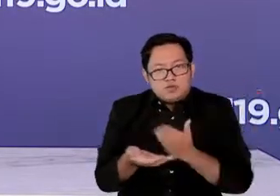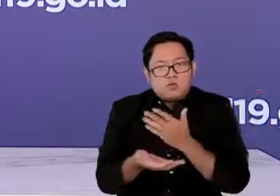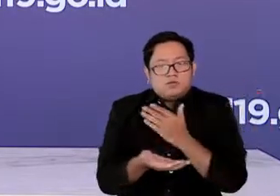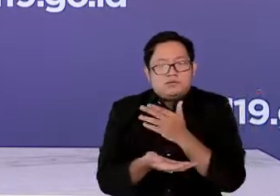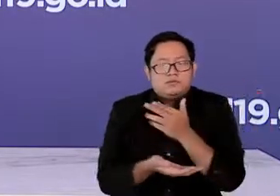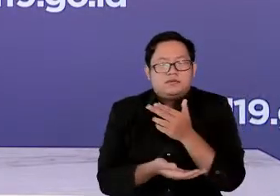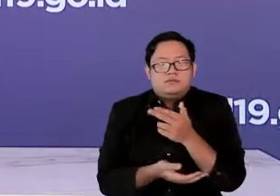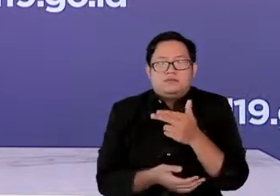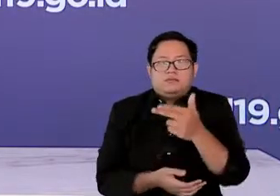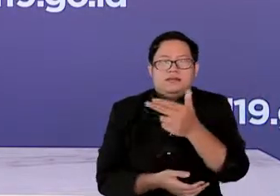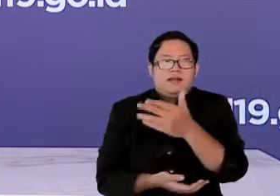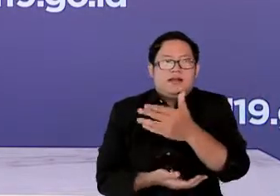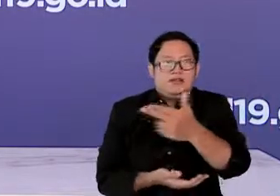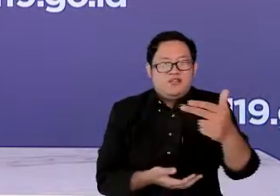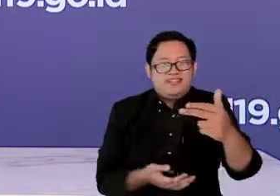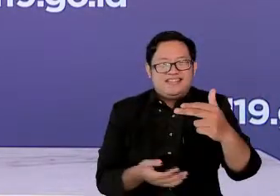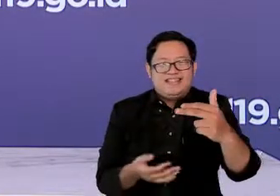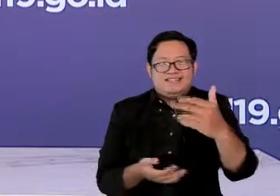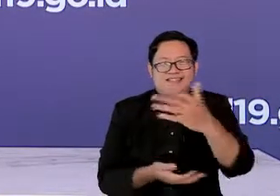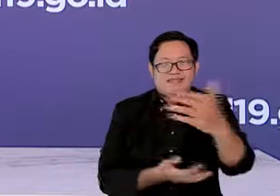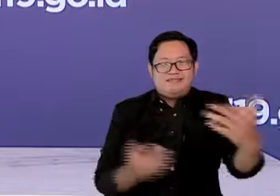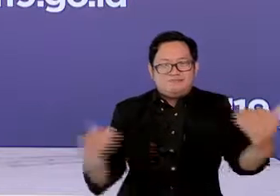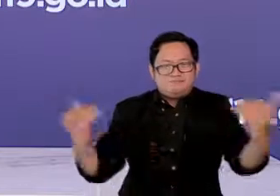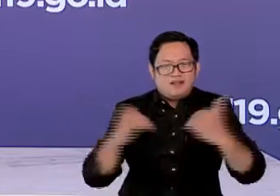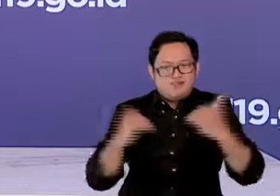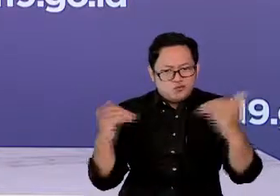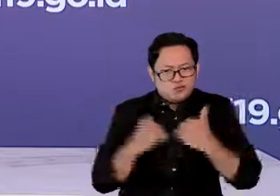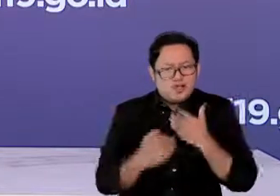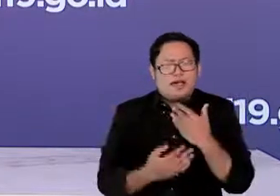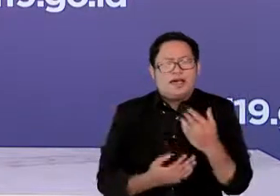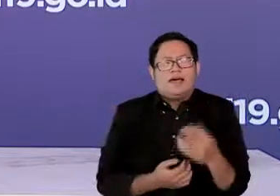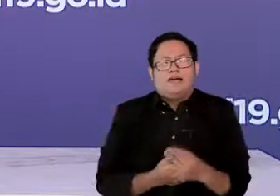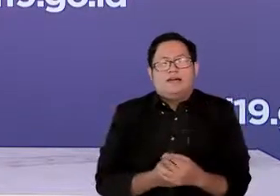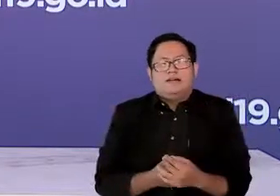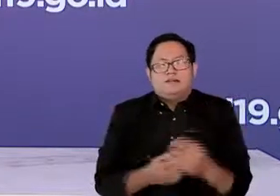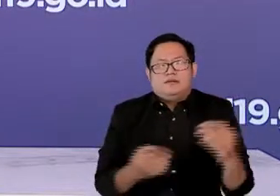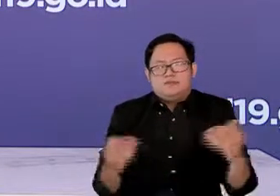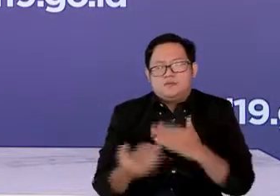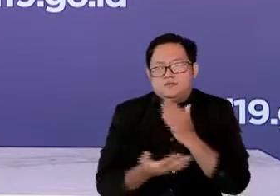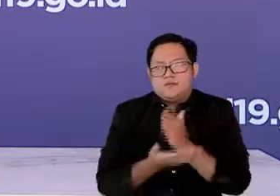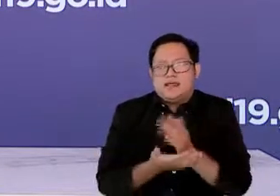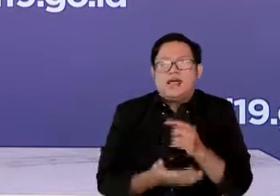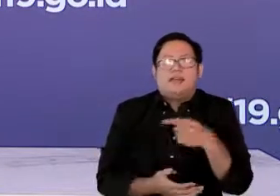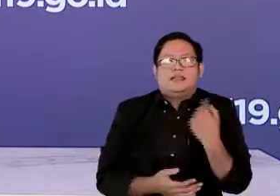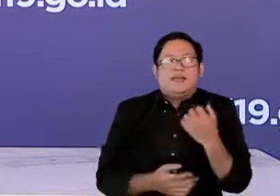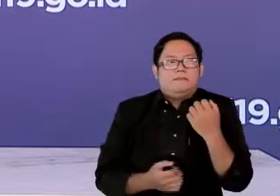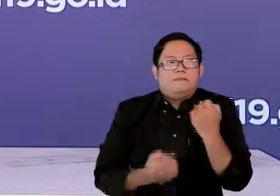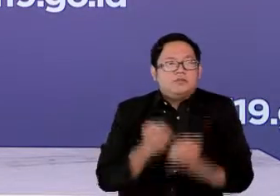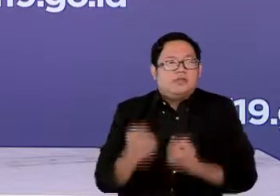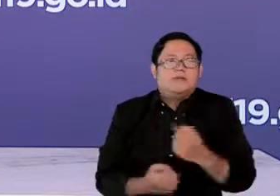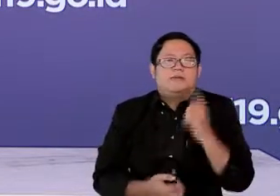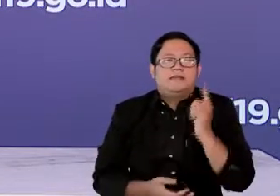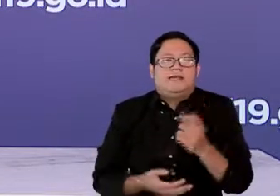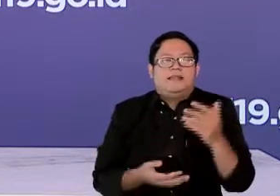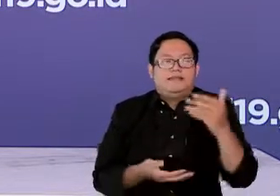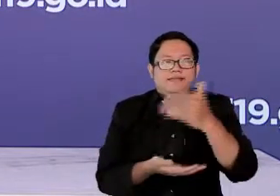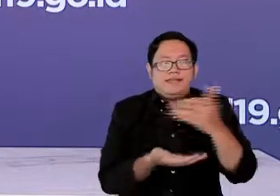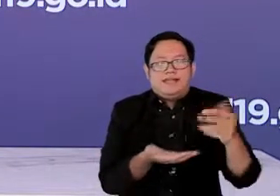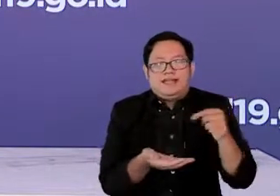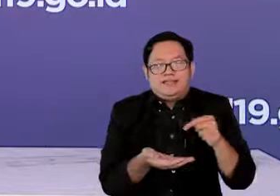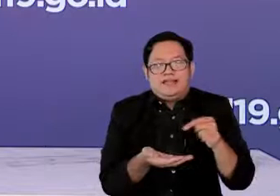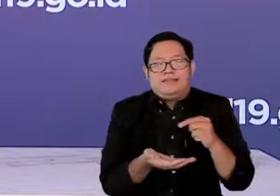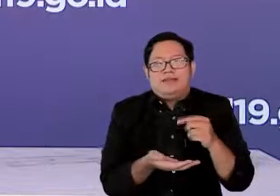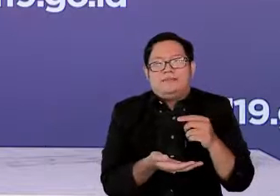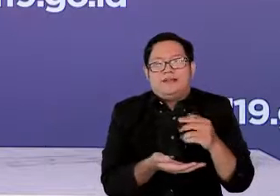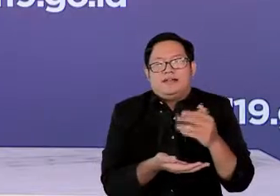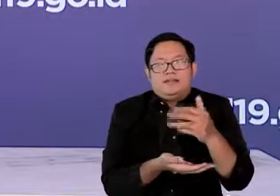and we have been cleaning the data to make sure that the data that, for example, the